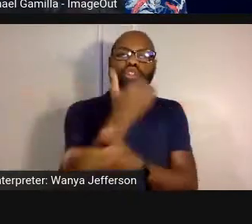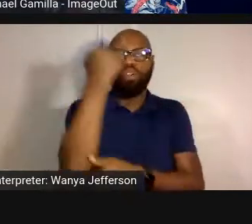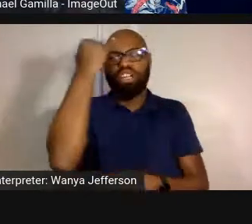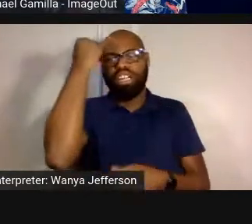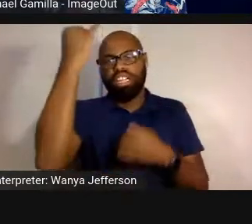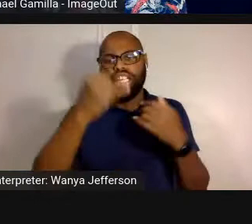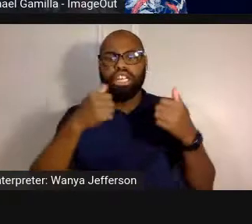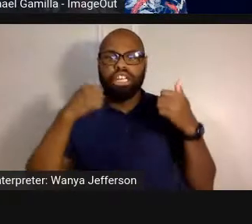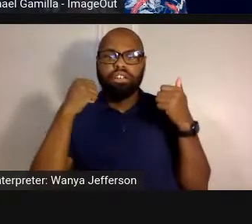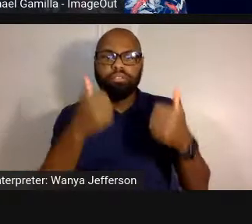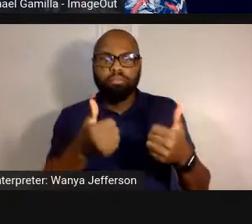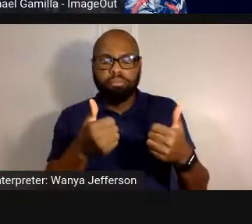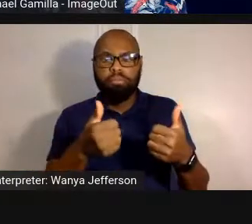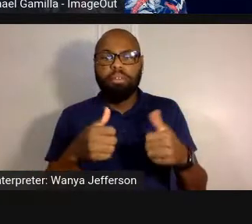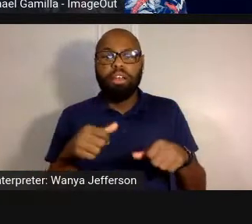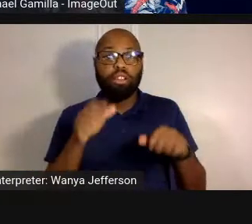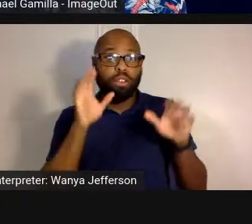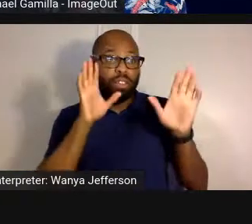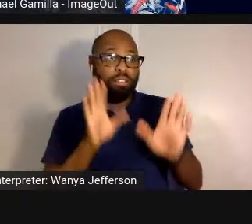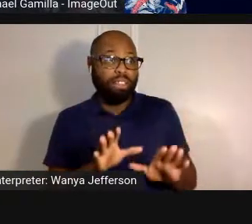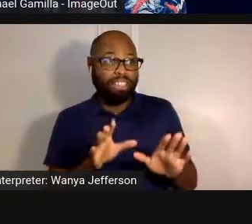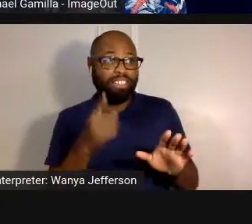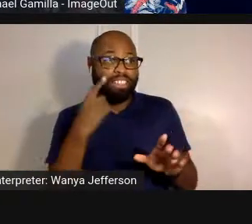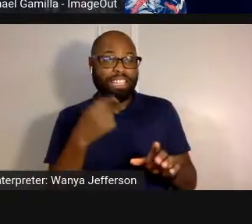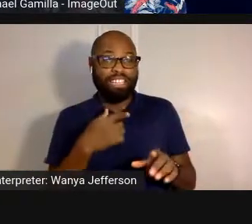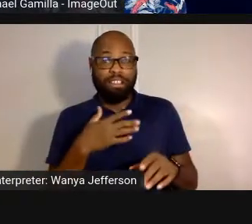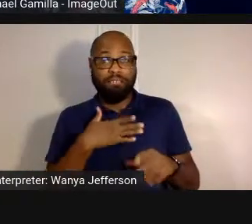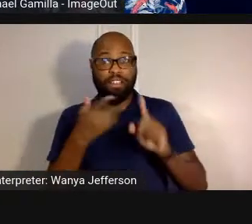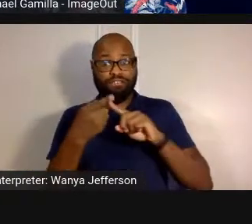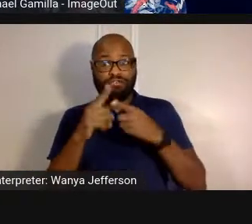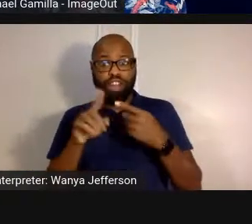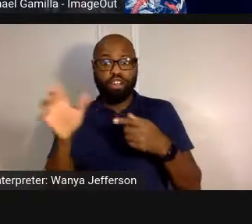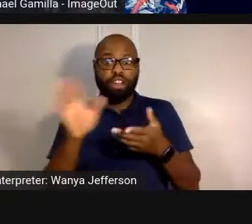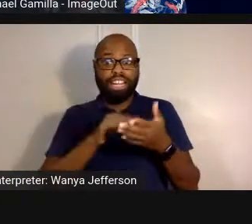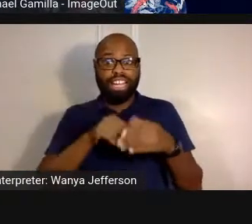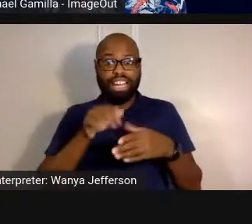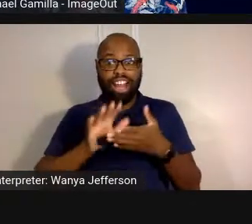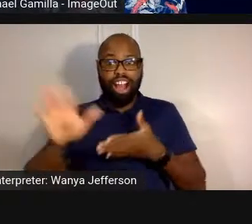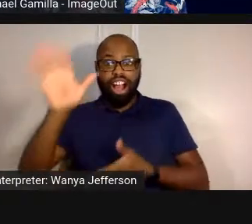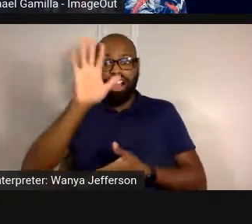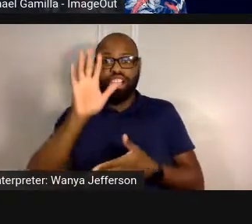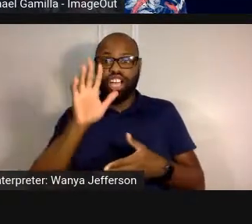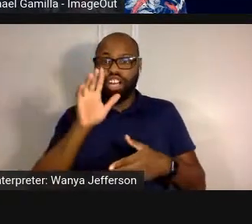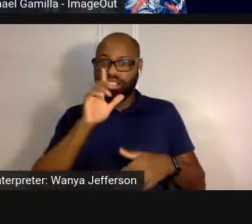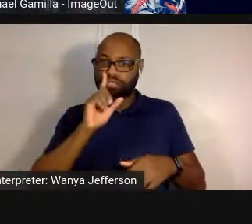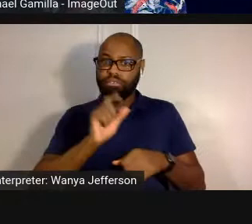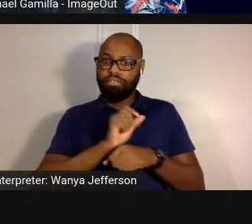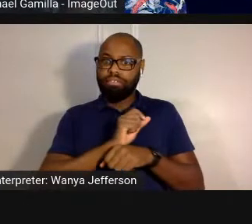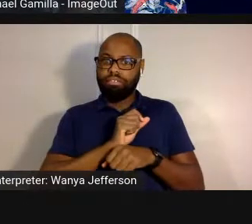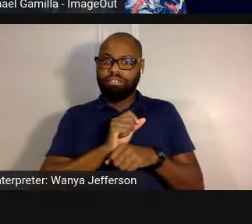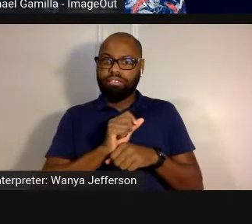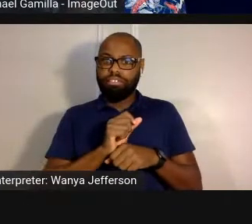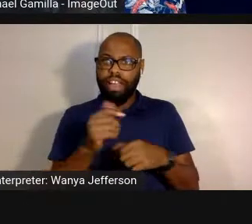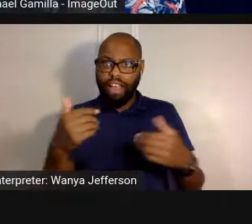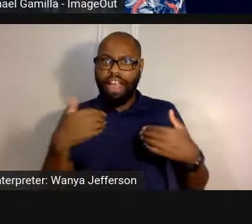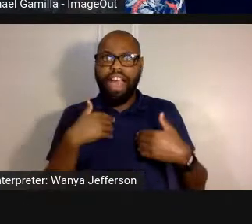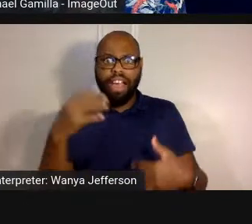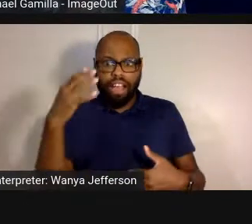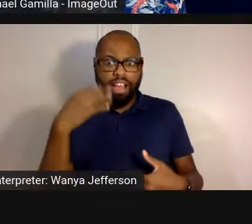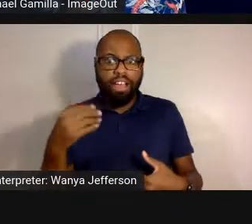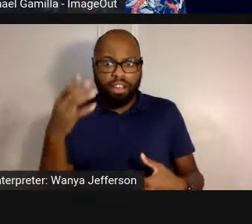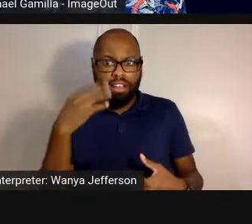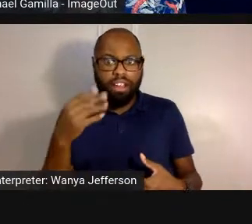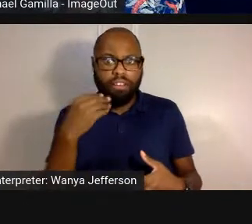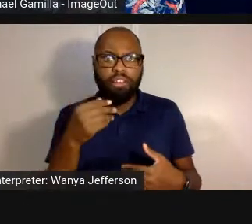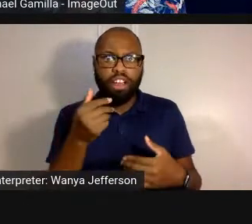it was amazing. And my friends, because in college, you know, it was the first time that I could actually, you know, I had an experience with loads of friends